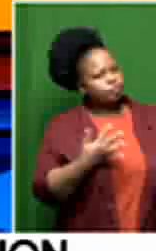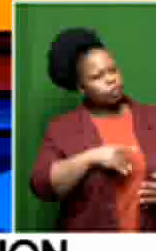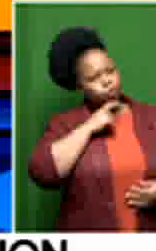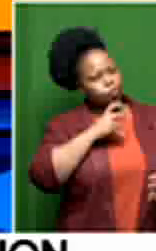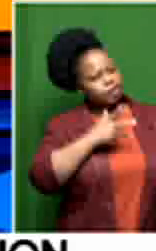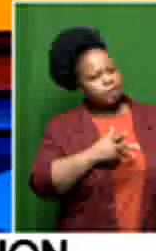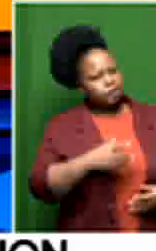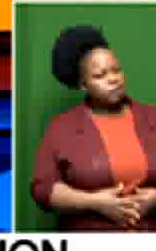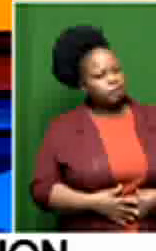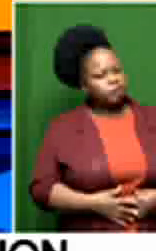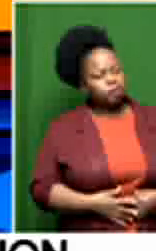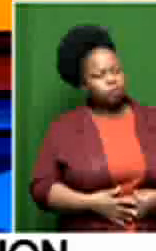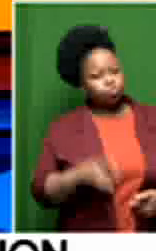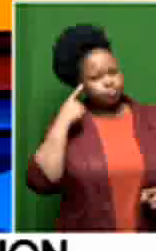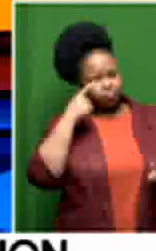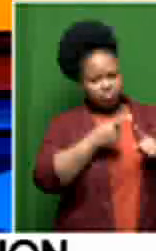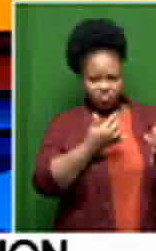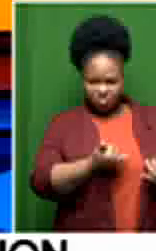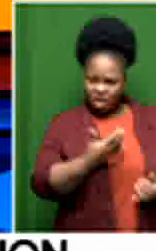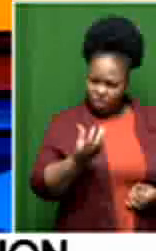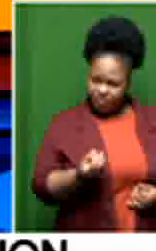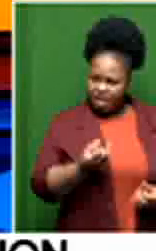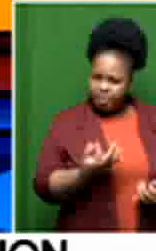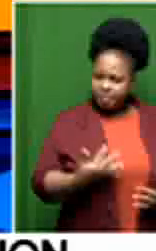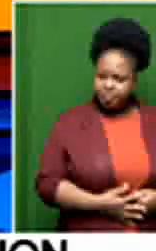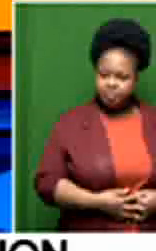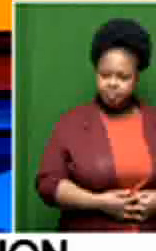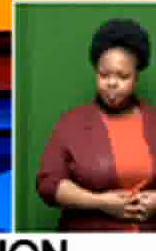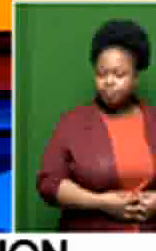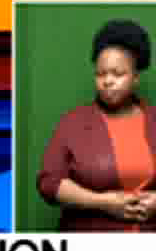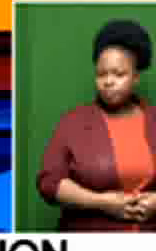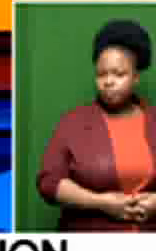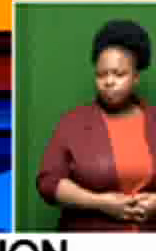users were you looking at, and how many users do you have now?